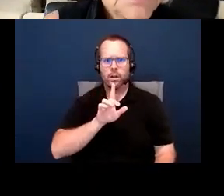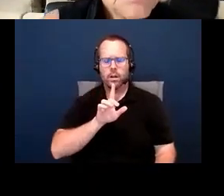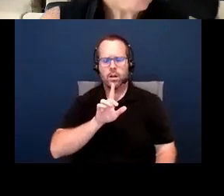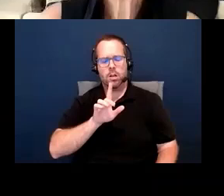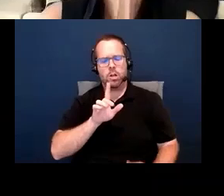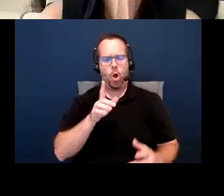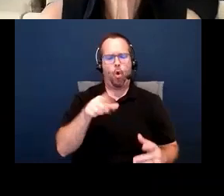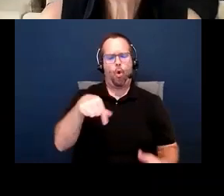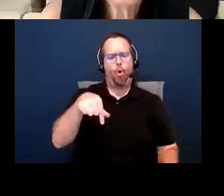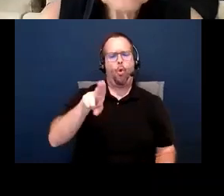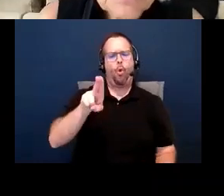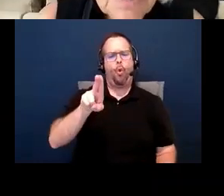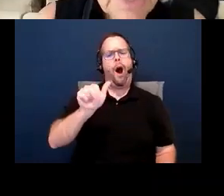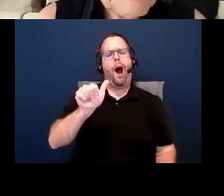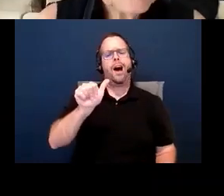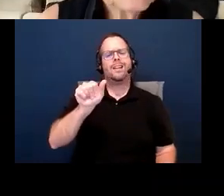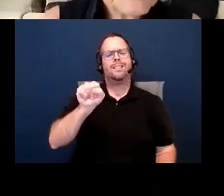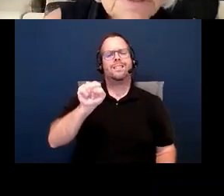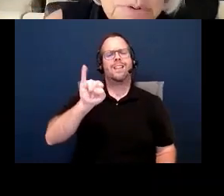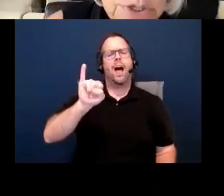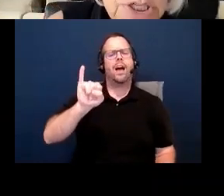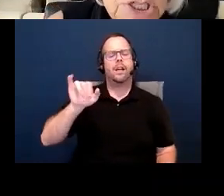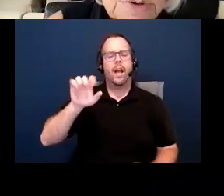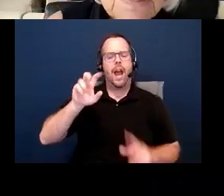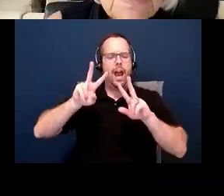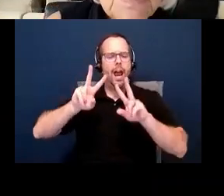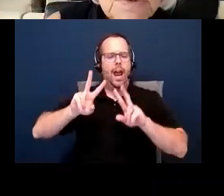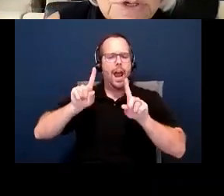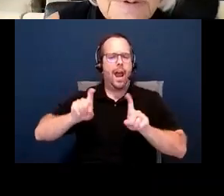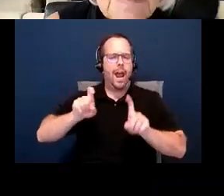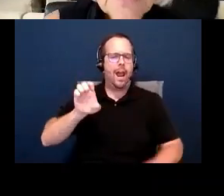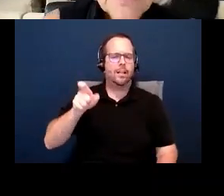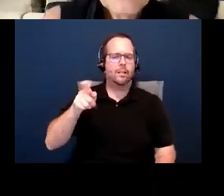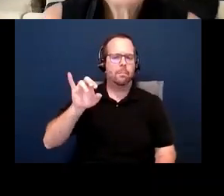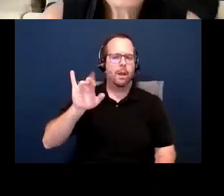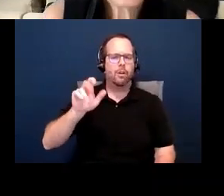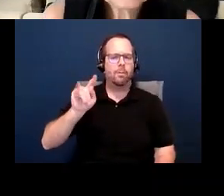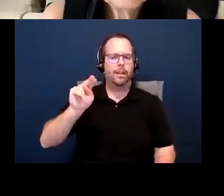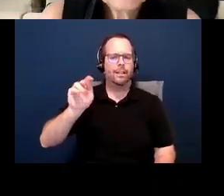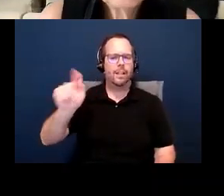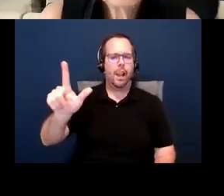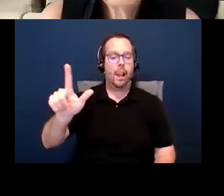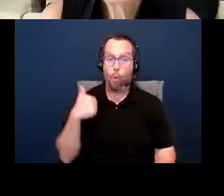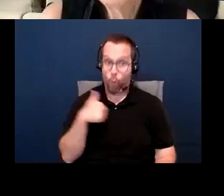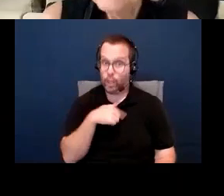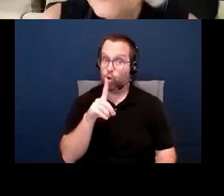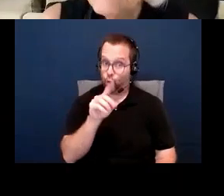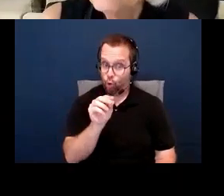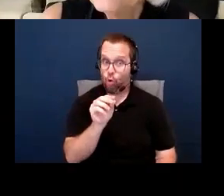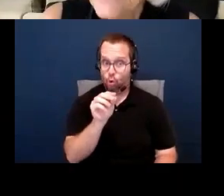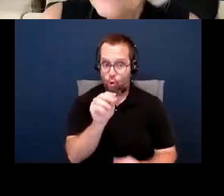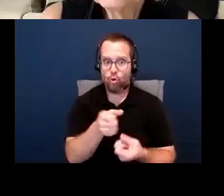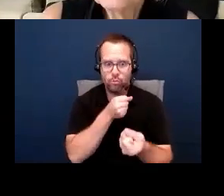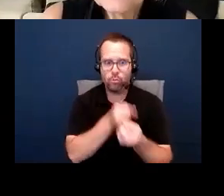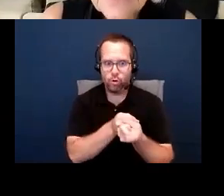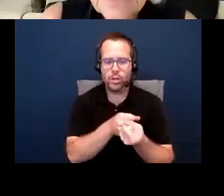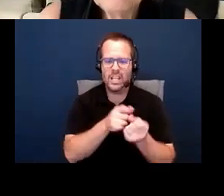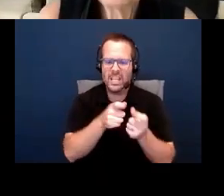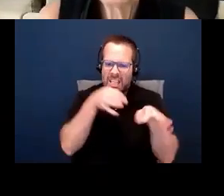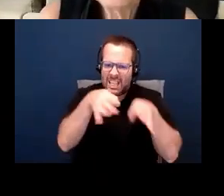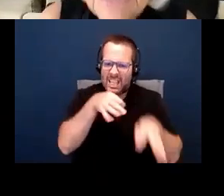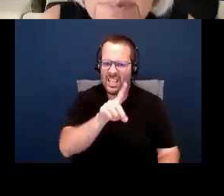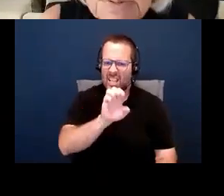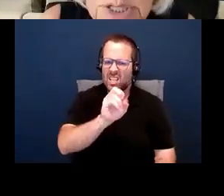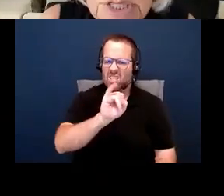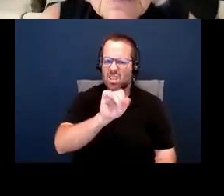quasi-experimental, although we do support descriptive work. But what we really would like to see